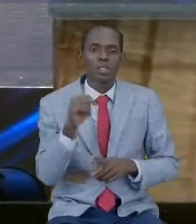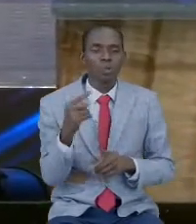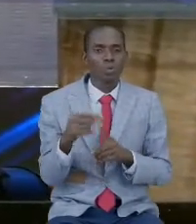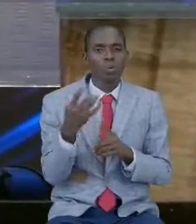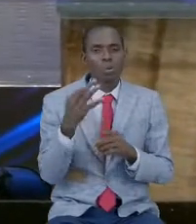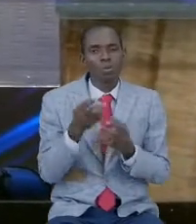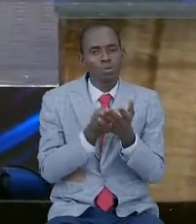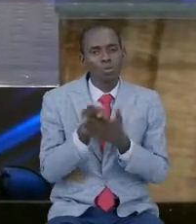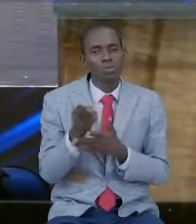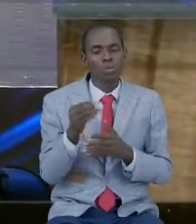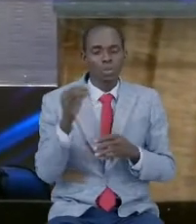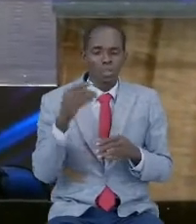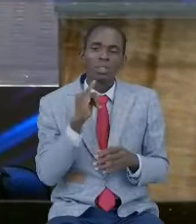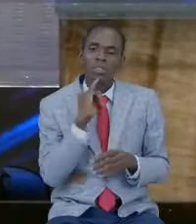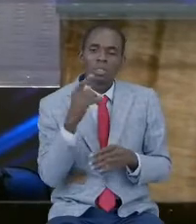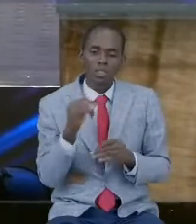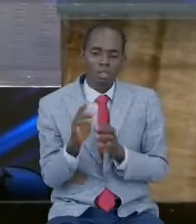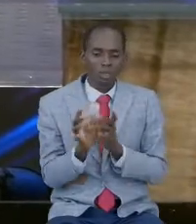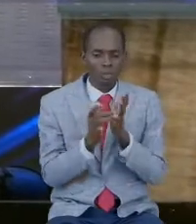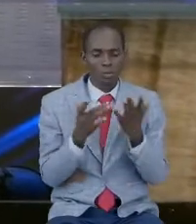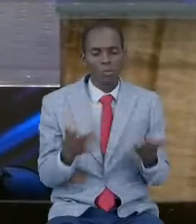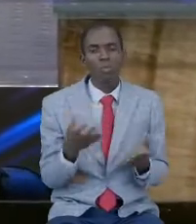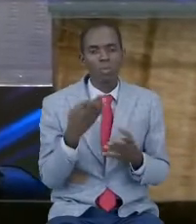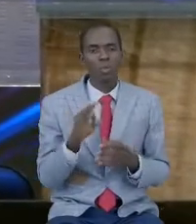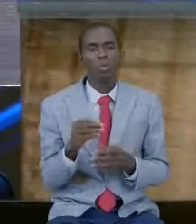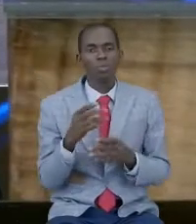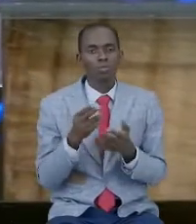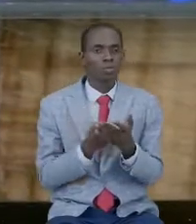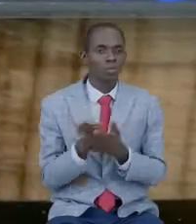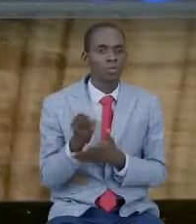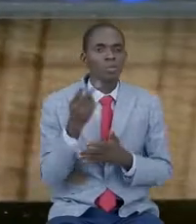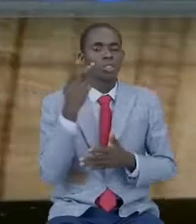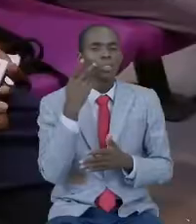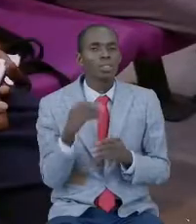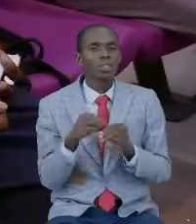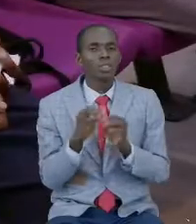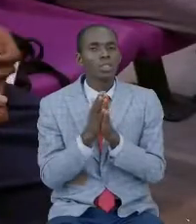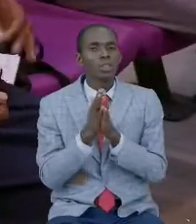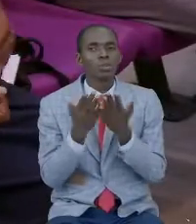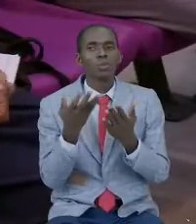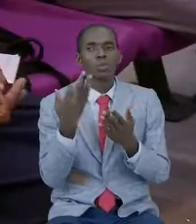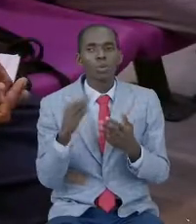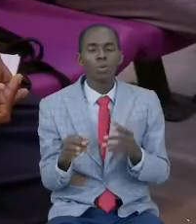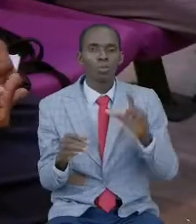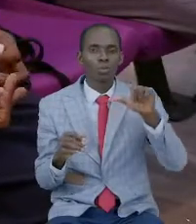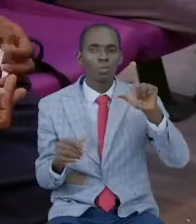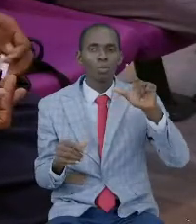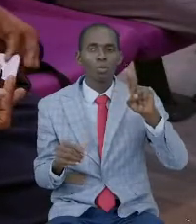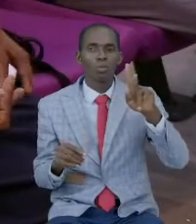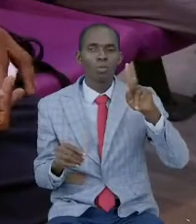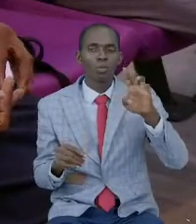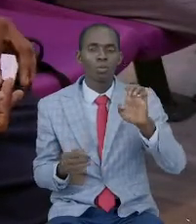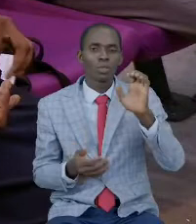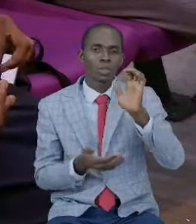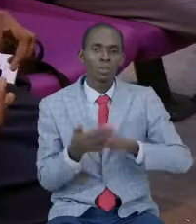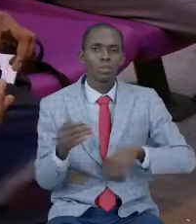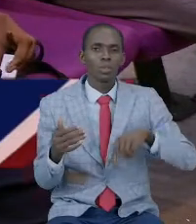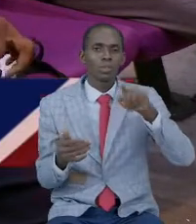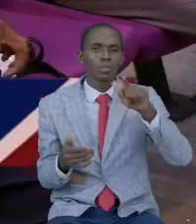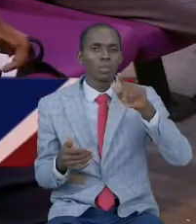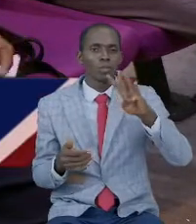truth, is the scripture of truth. We're told in Luke chapter 24, reading from